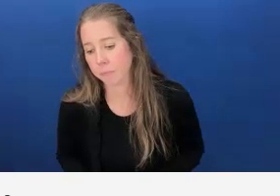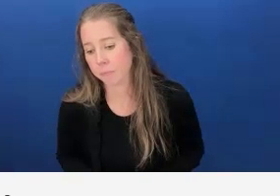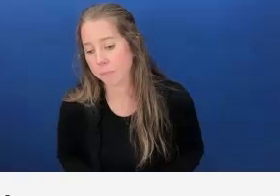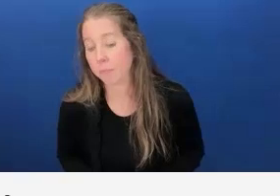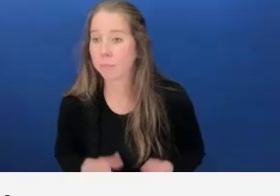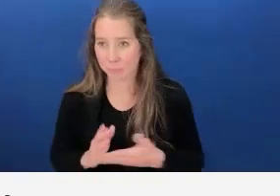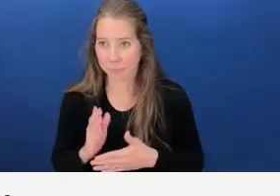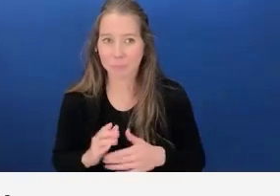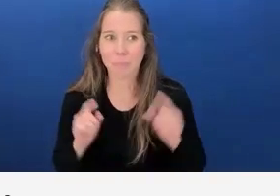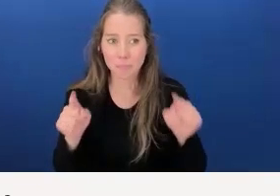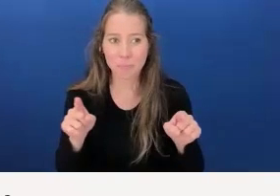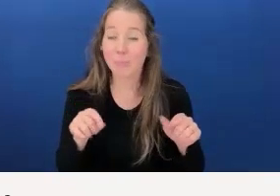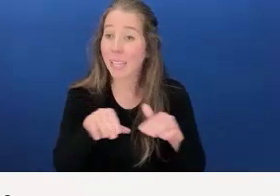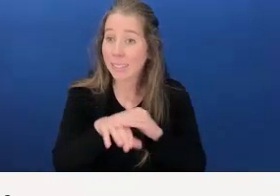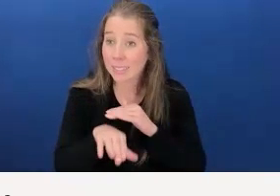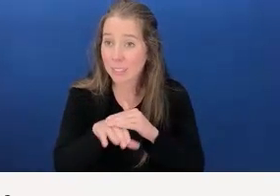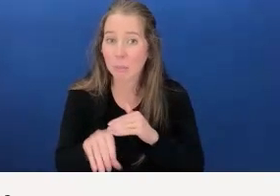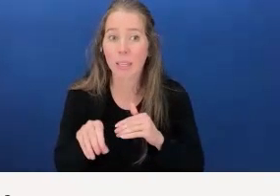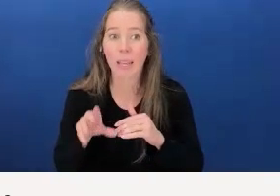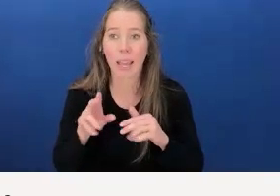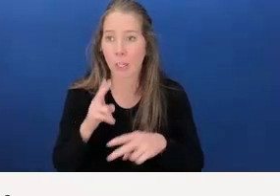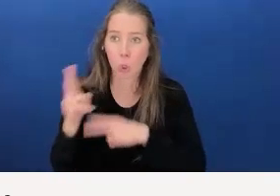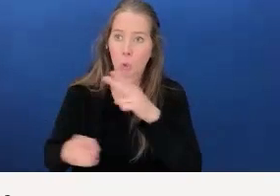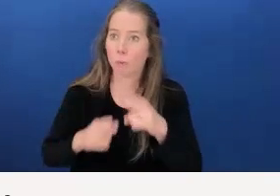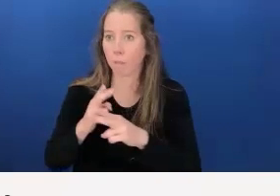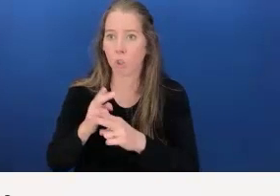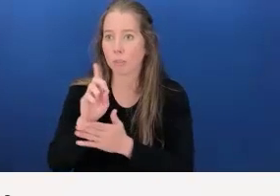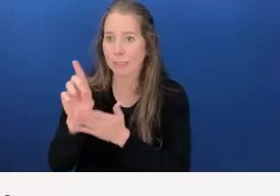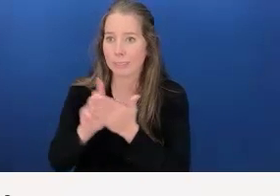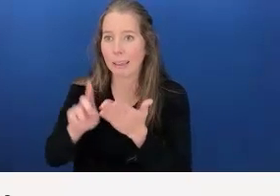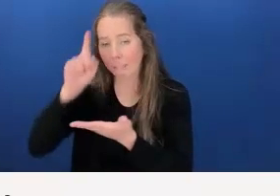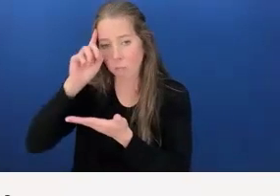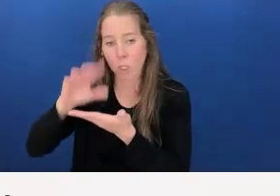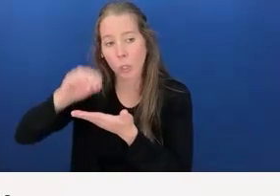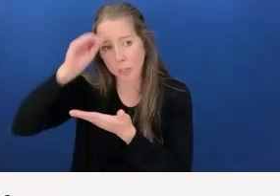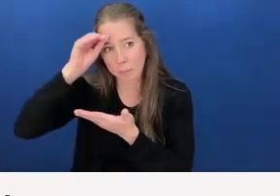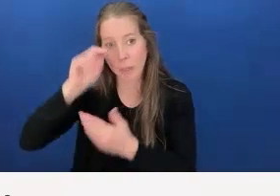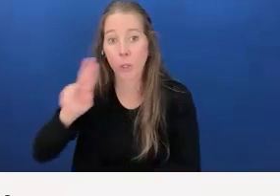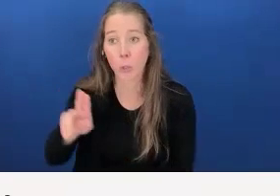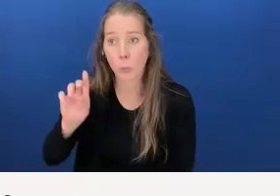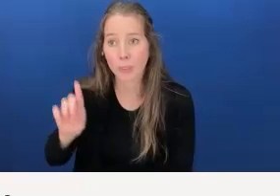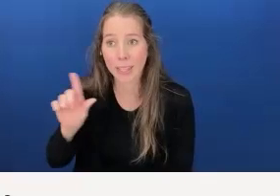All right, so accessibility and universal design for learning. UDL and